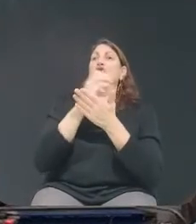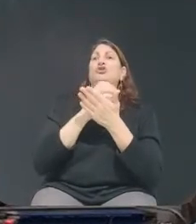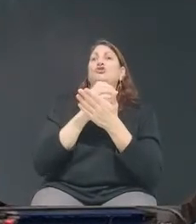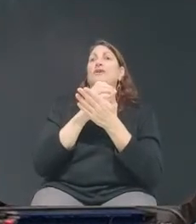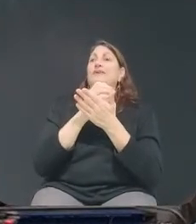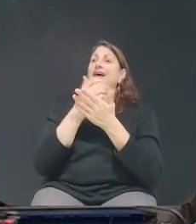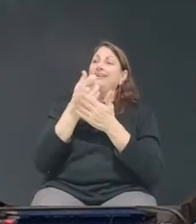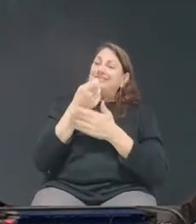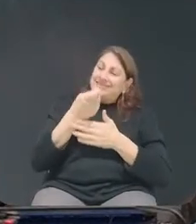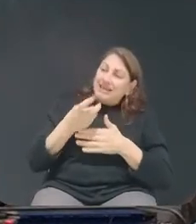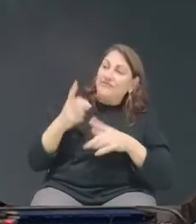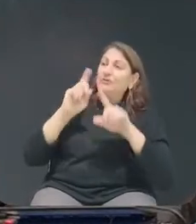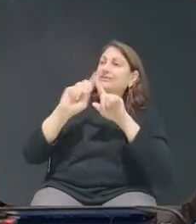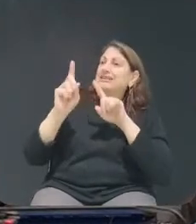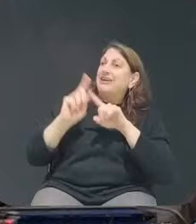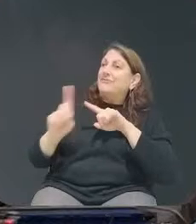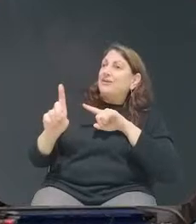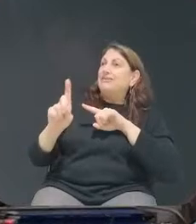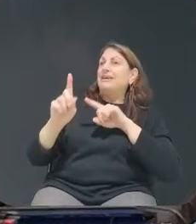things.